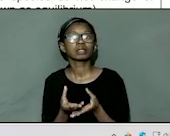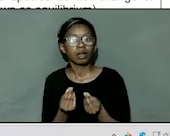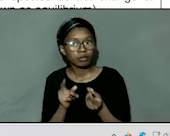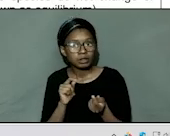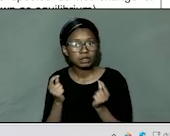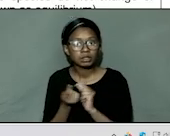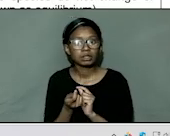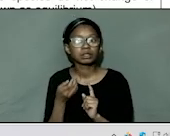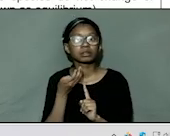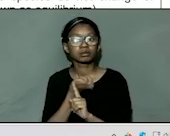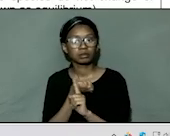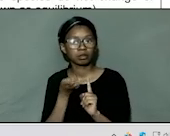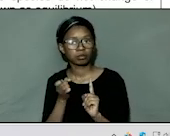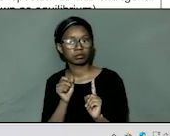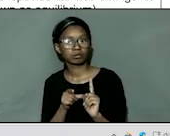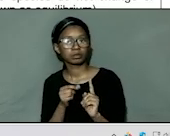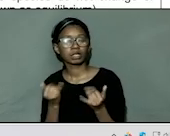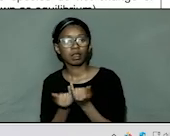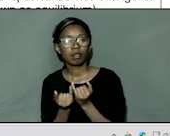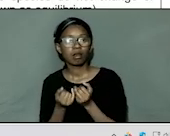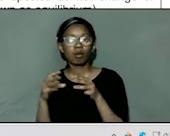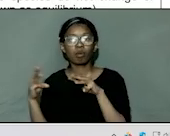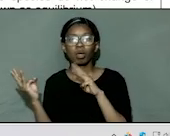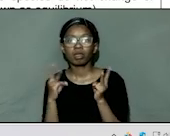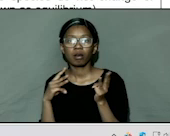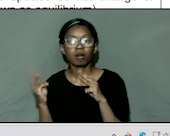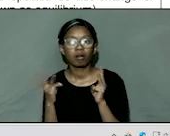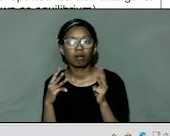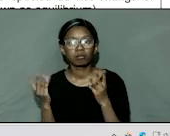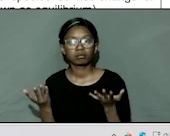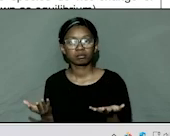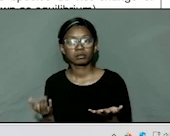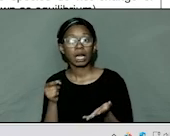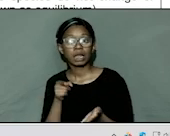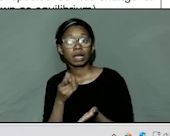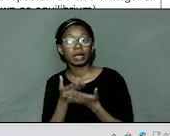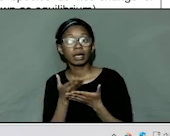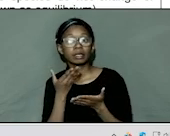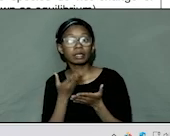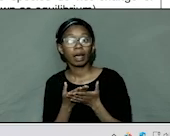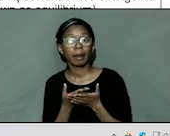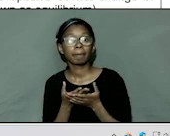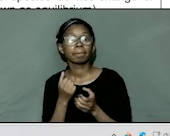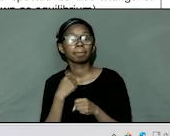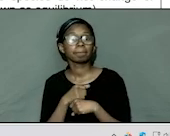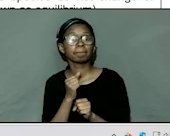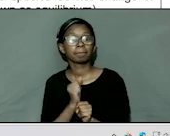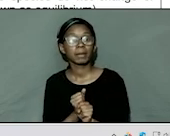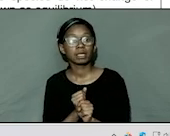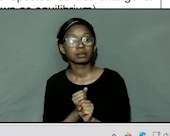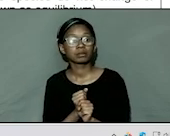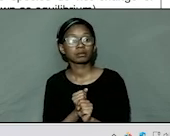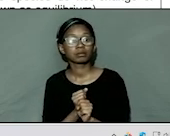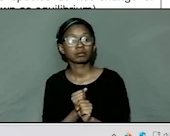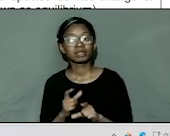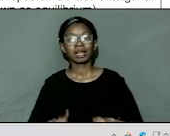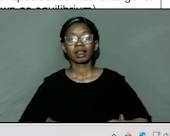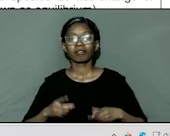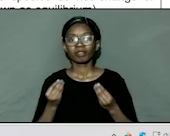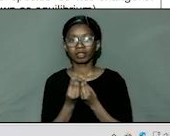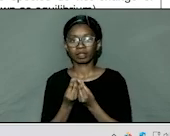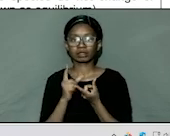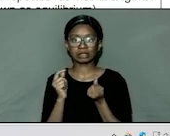the environment, such as the weather or the climate, which will lead to an organism to go to